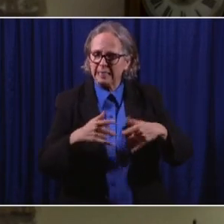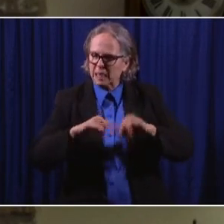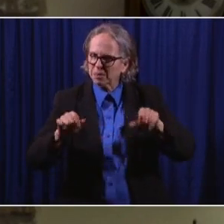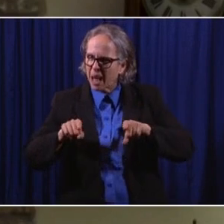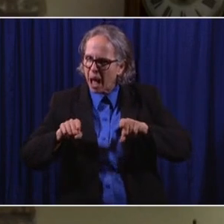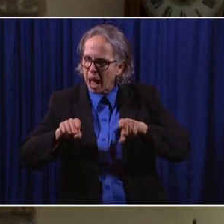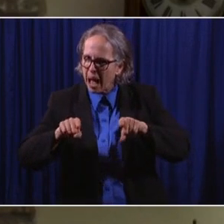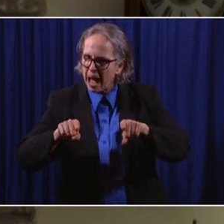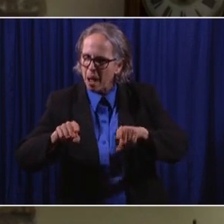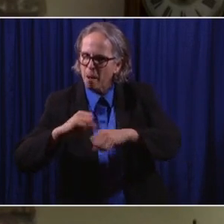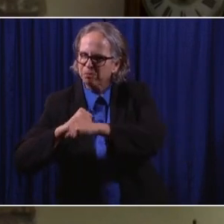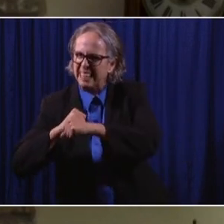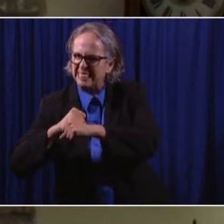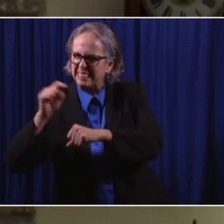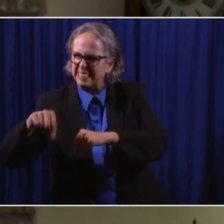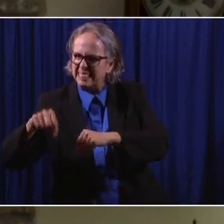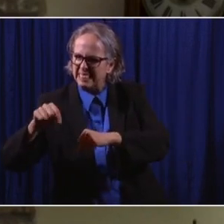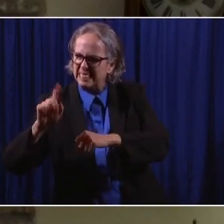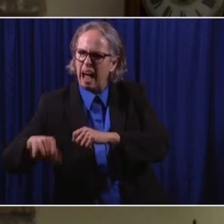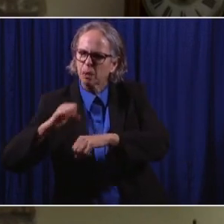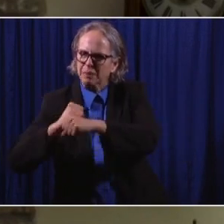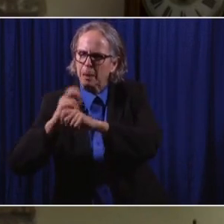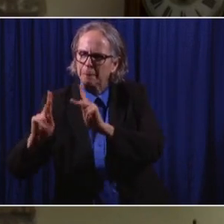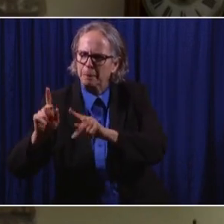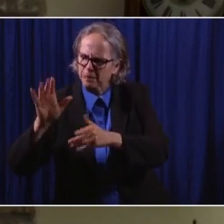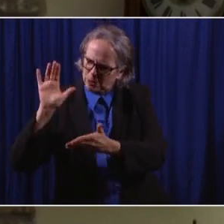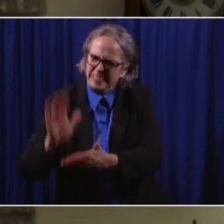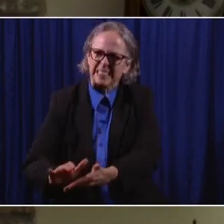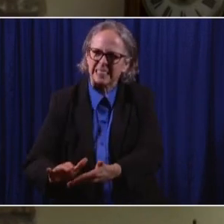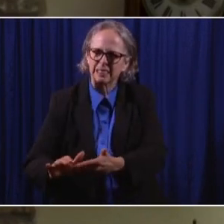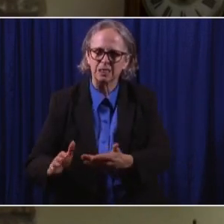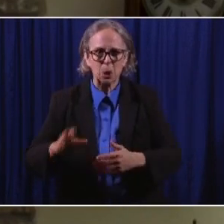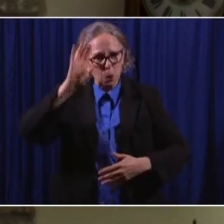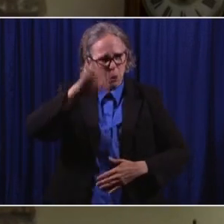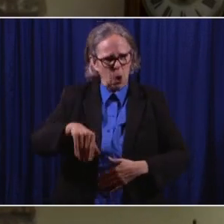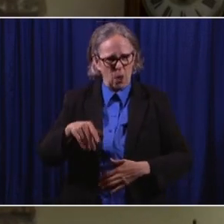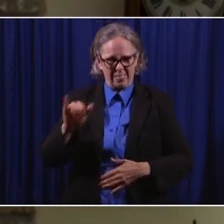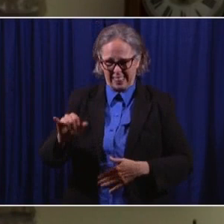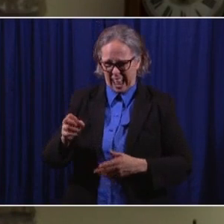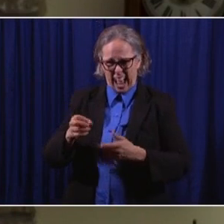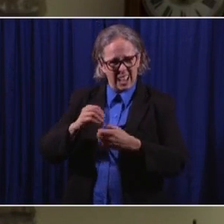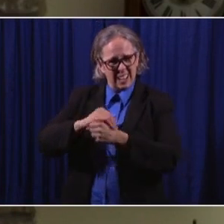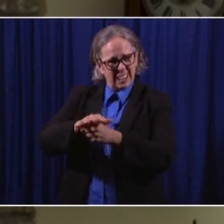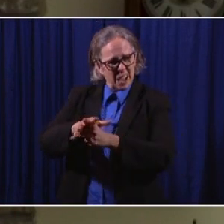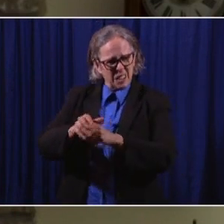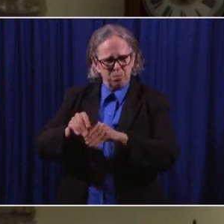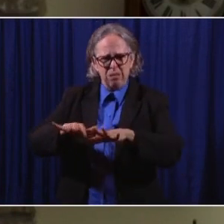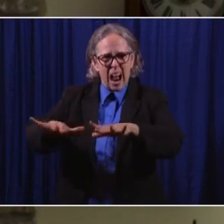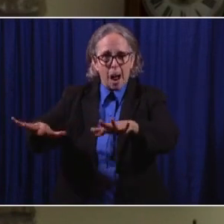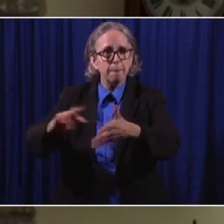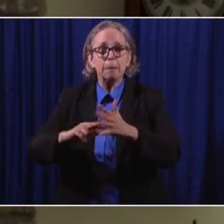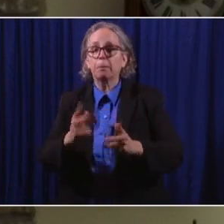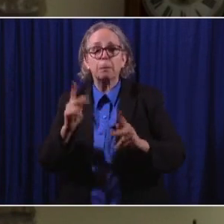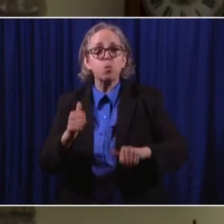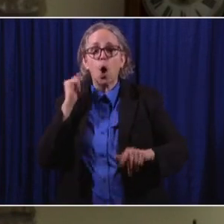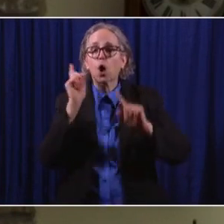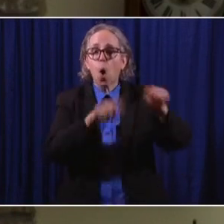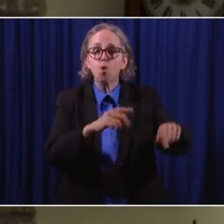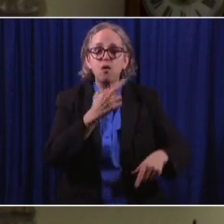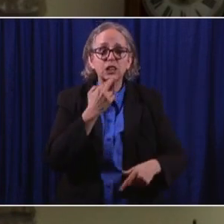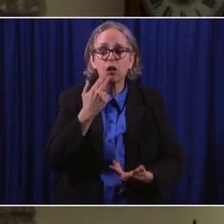thing flares back up again, there ain't anybody going to have restaurants or bars because they'll be scared to do it. We can't let it flare up. And